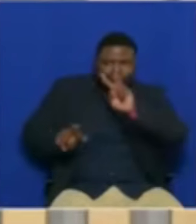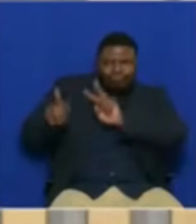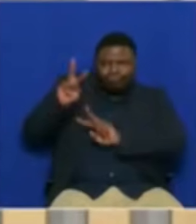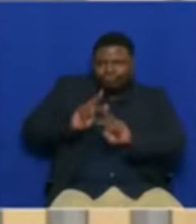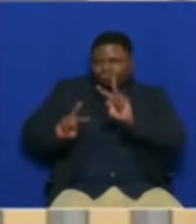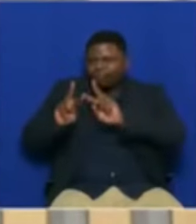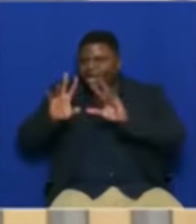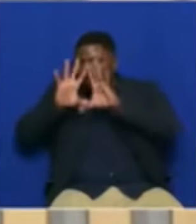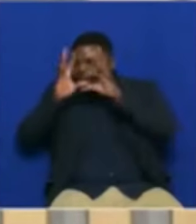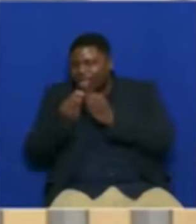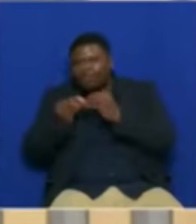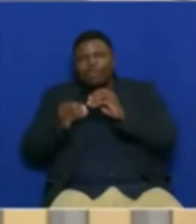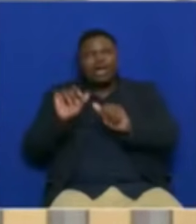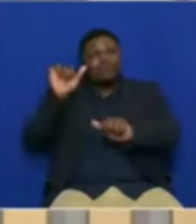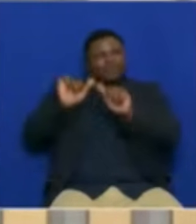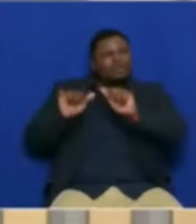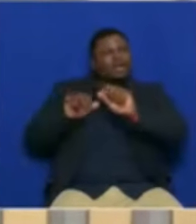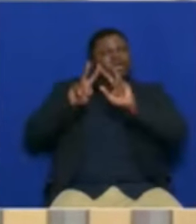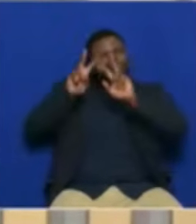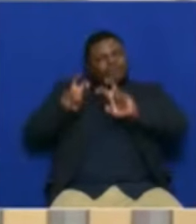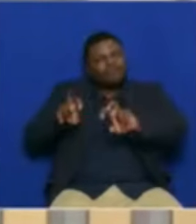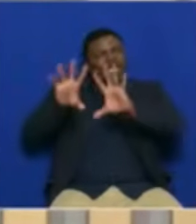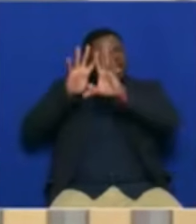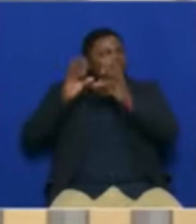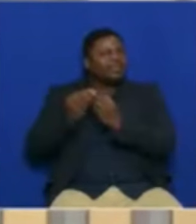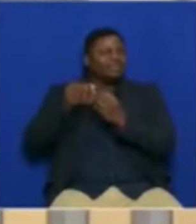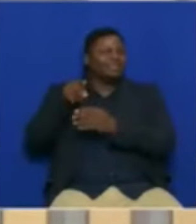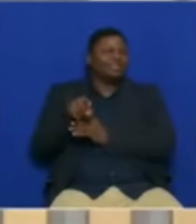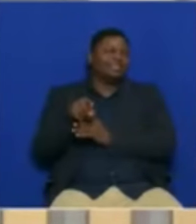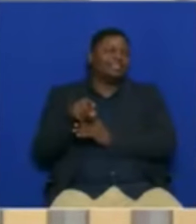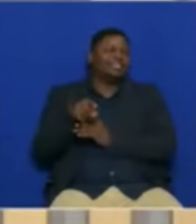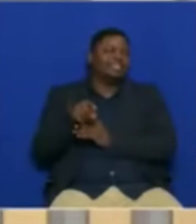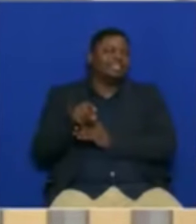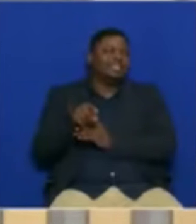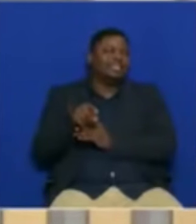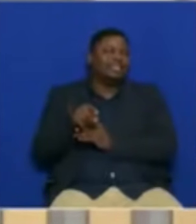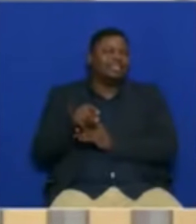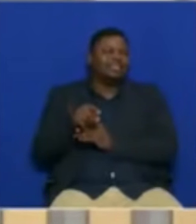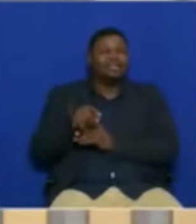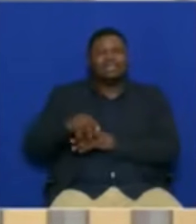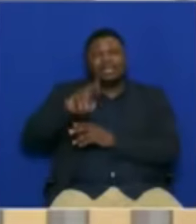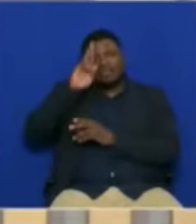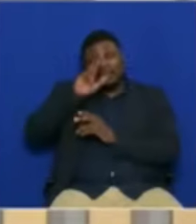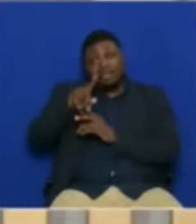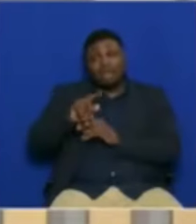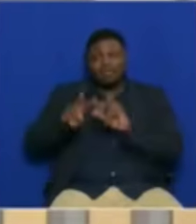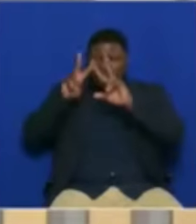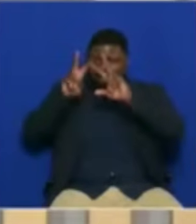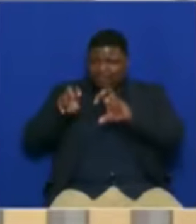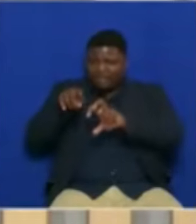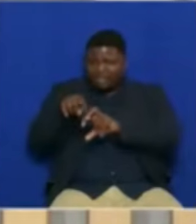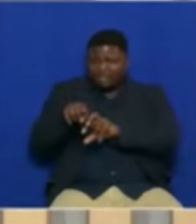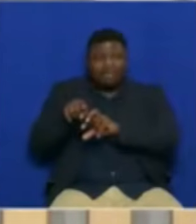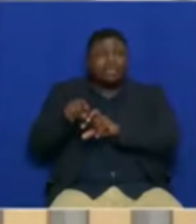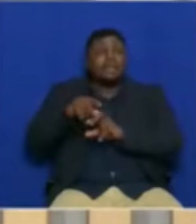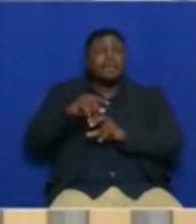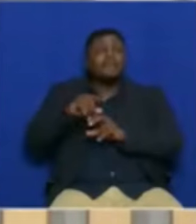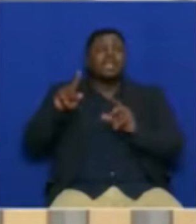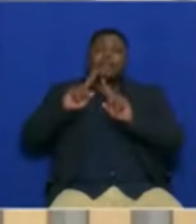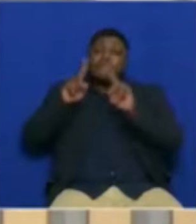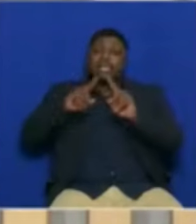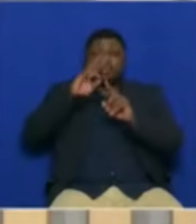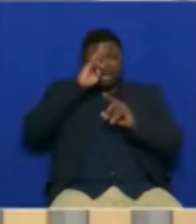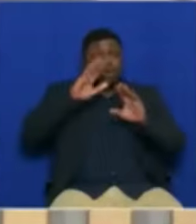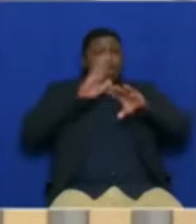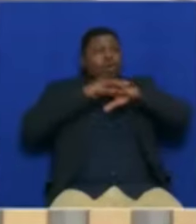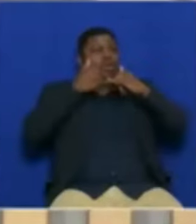into the e-vetting and log it because you don't have a personal number and you don't have a commander.